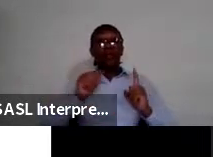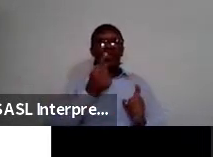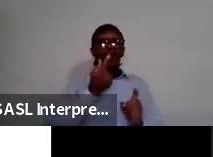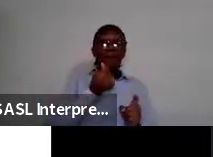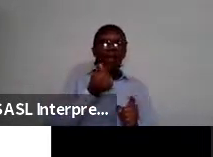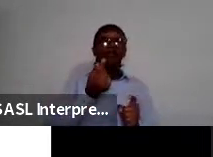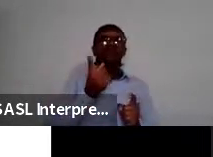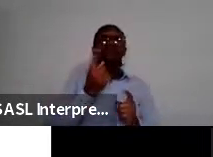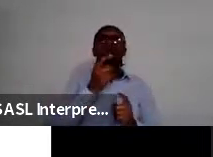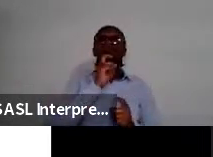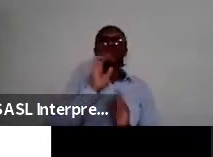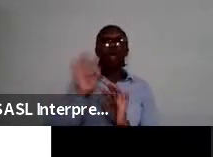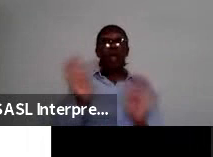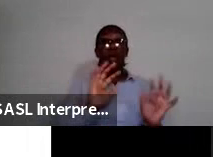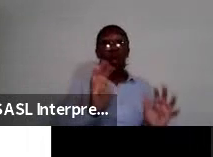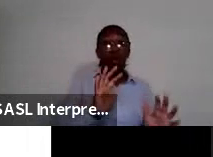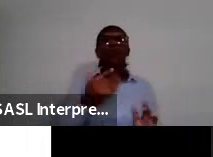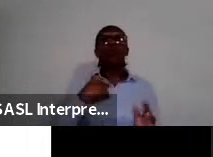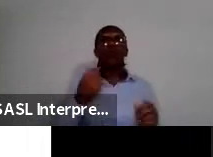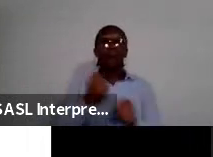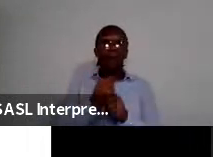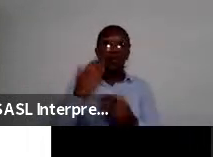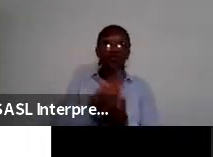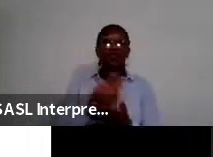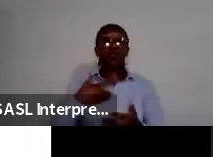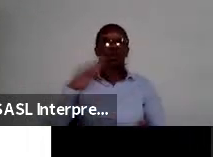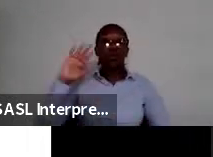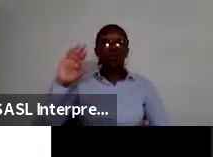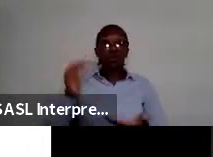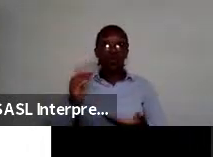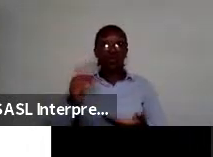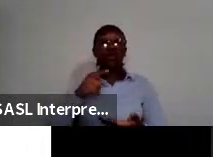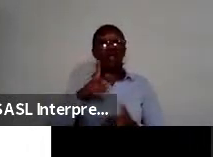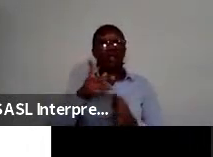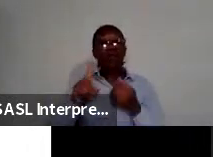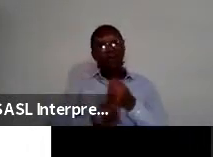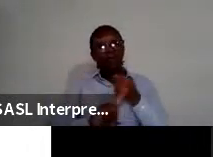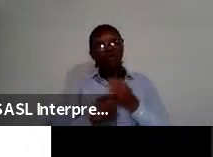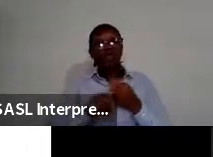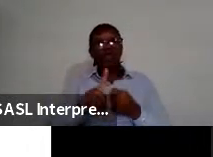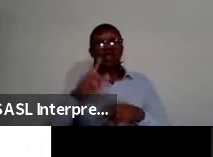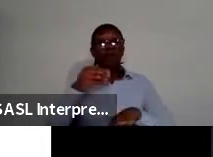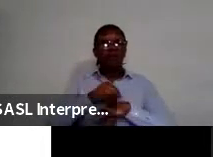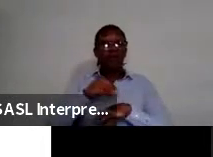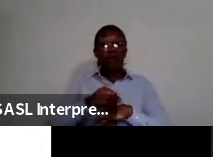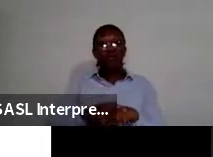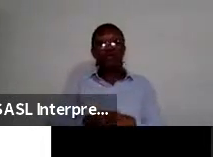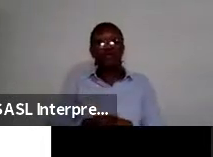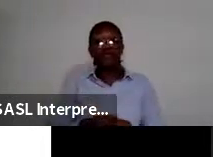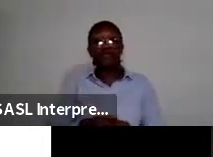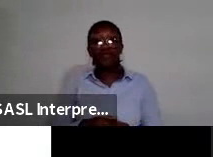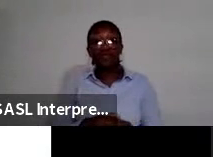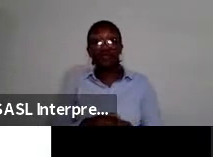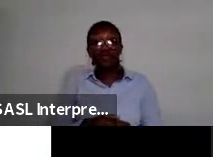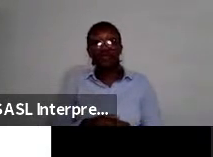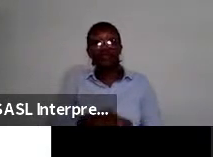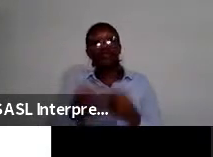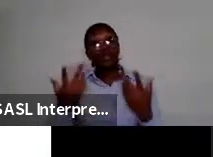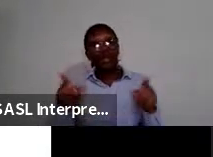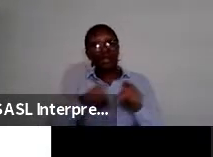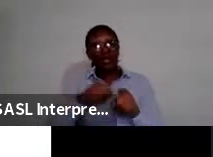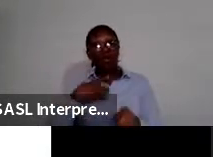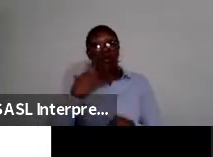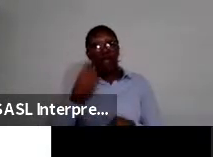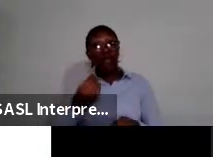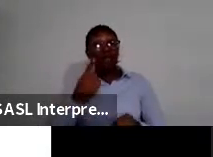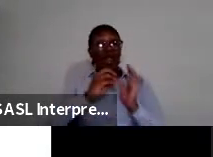a lot in terms of ensuring that we are dealing with this particular problem. And we can also deal with the criminals who are